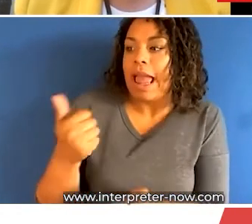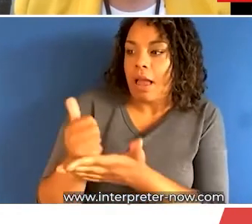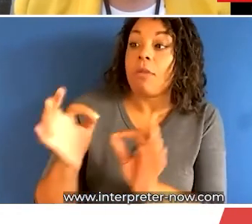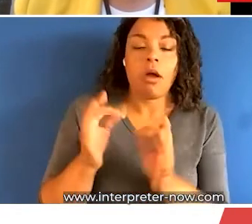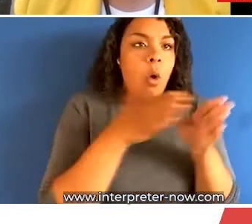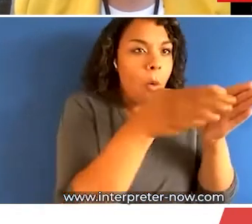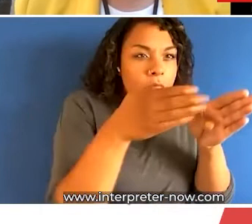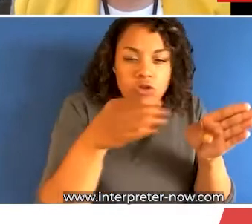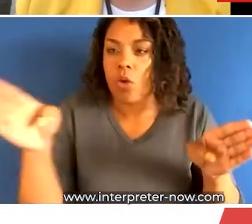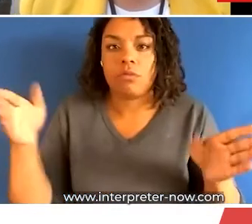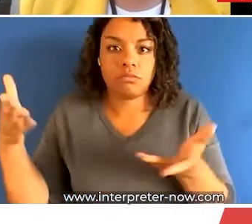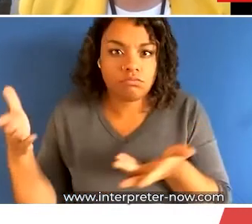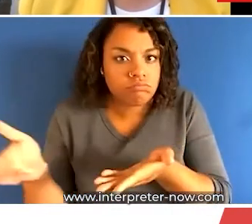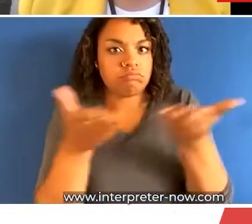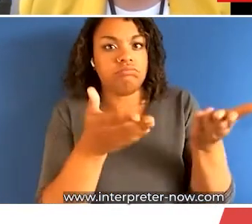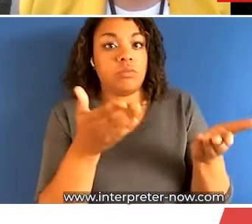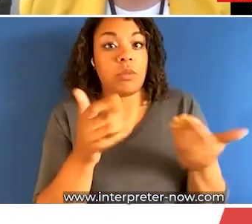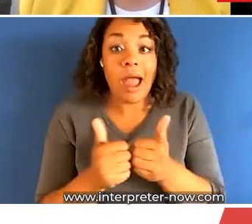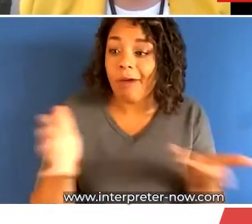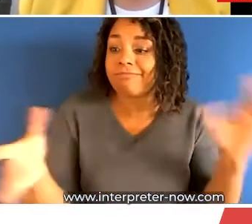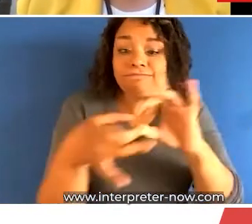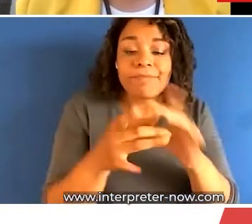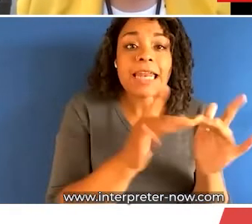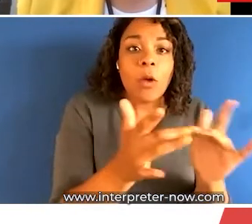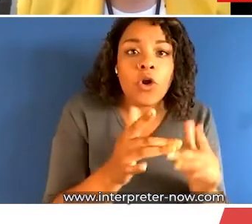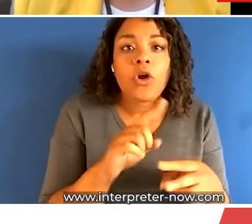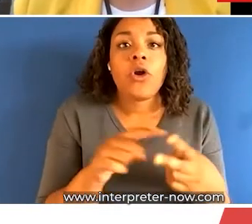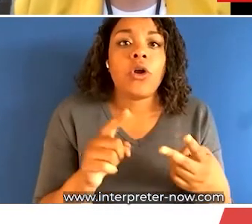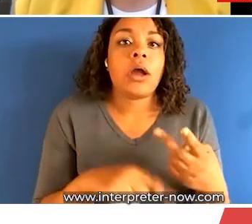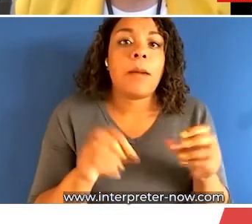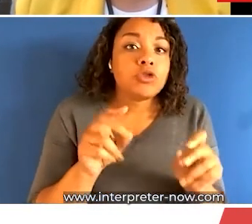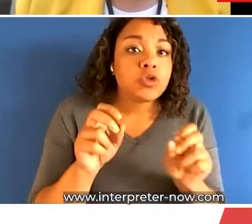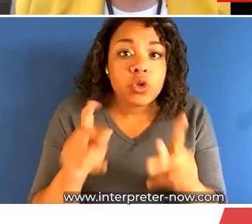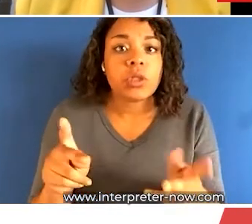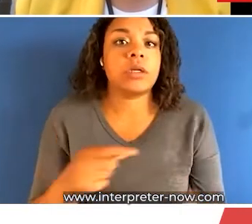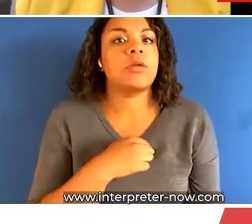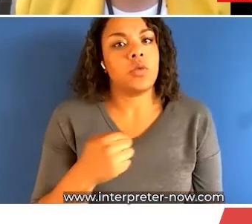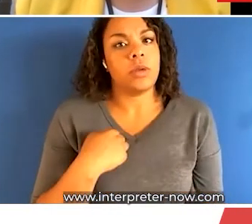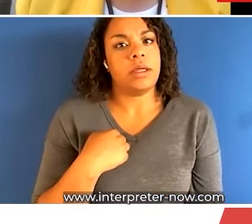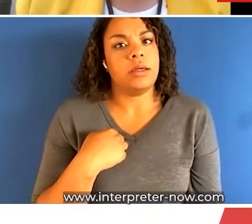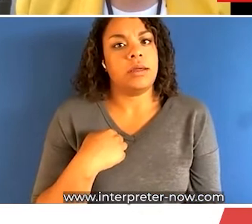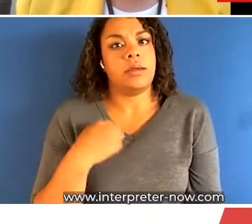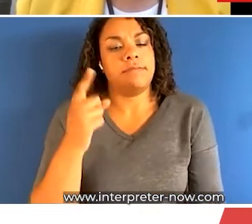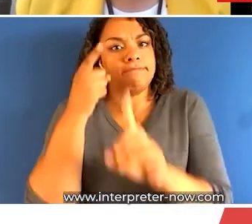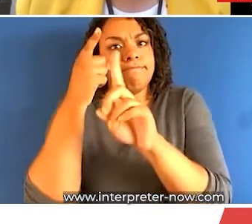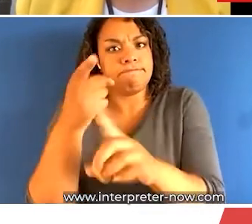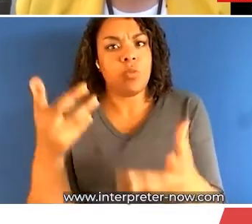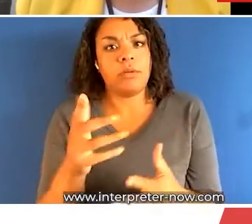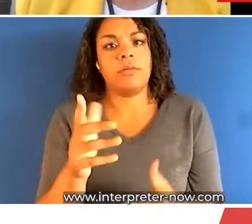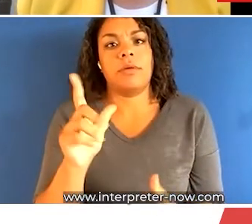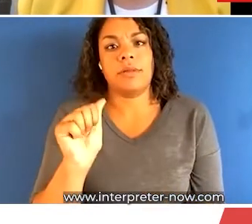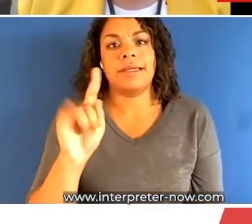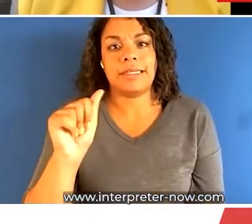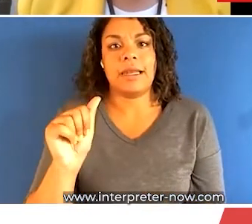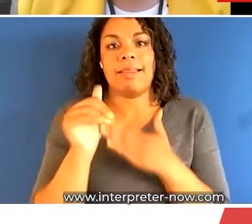doors of networks, of opportunities, and we're really in the business of Latina leadership development,